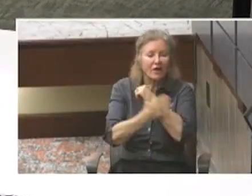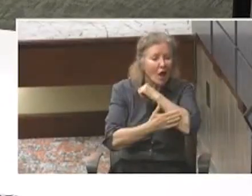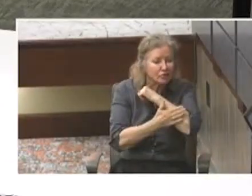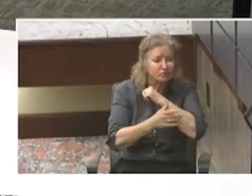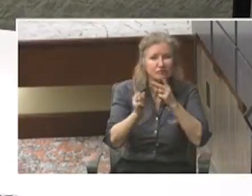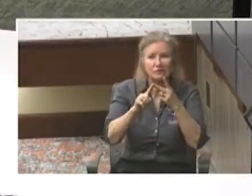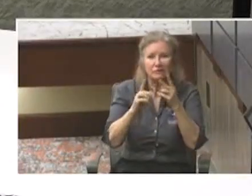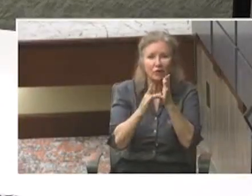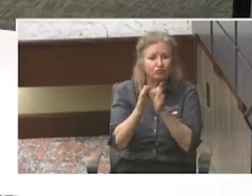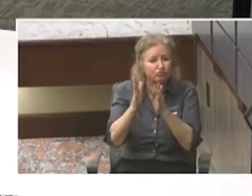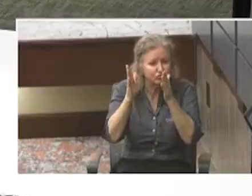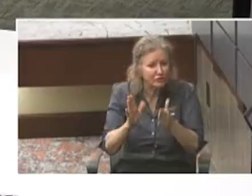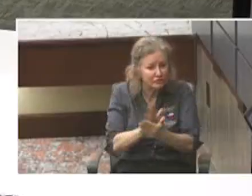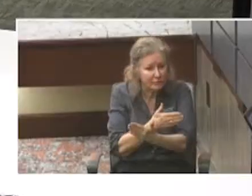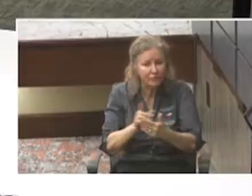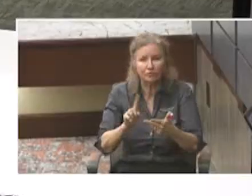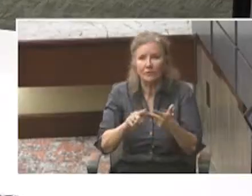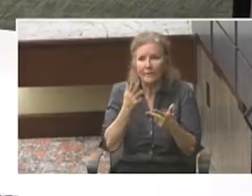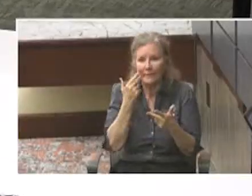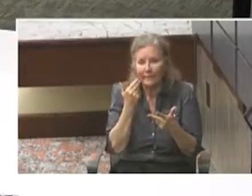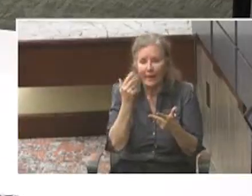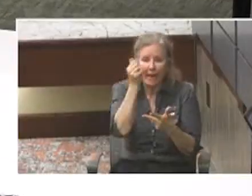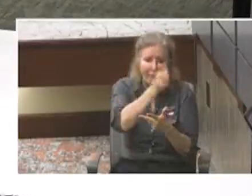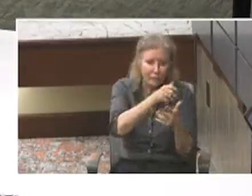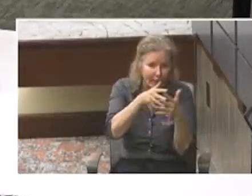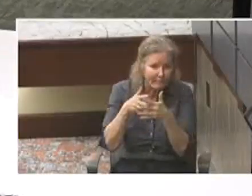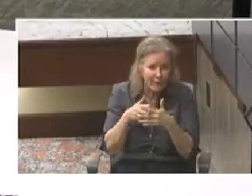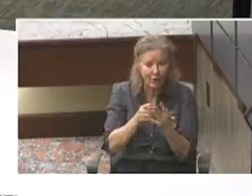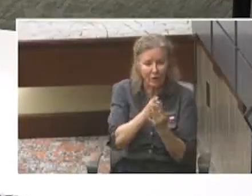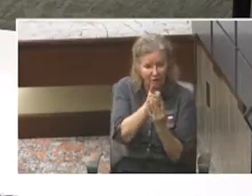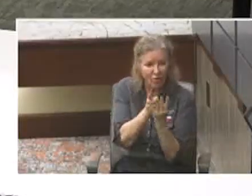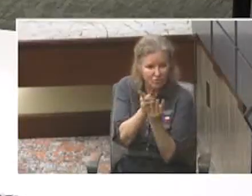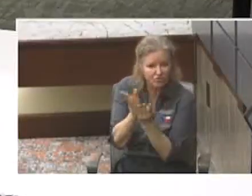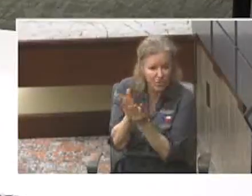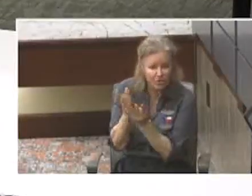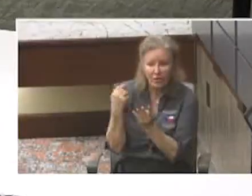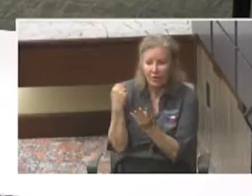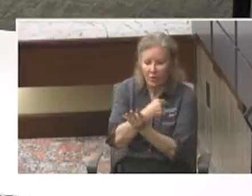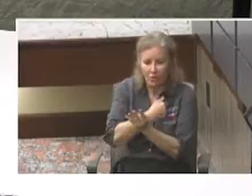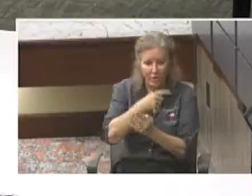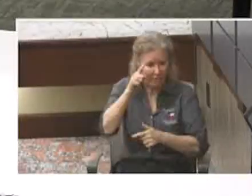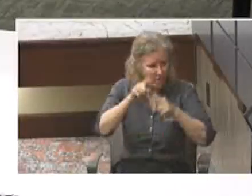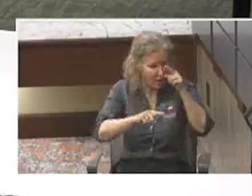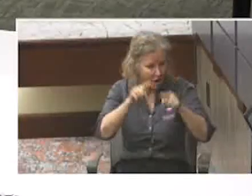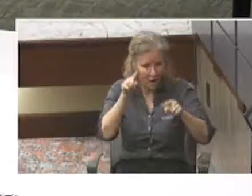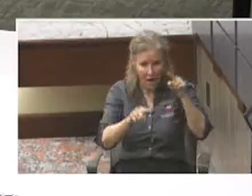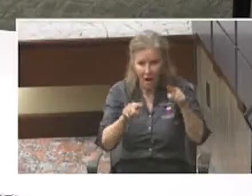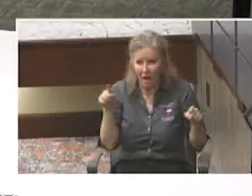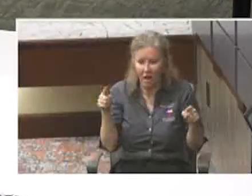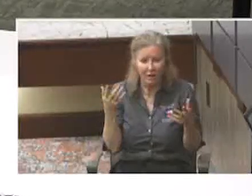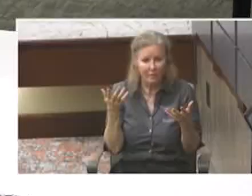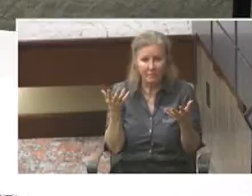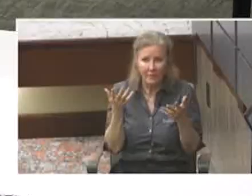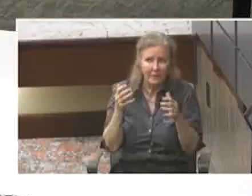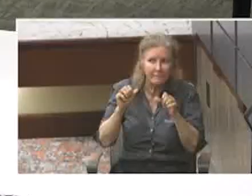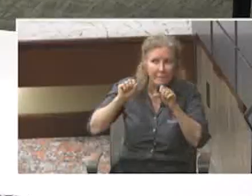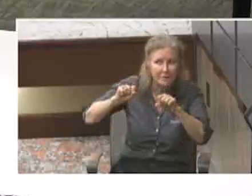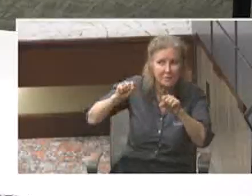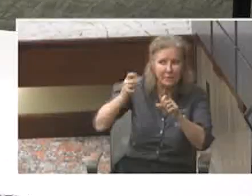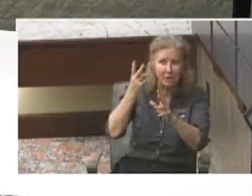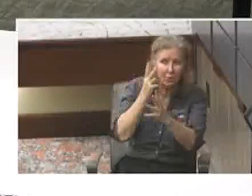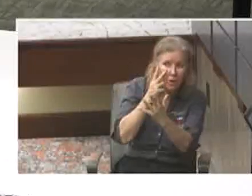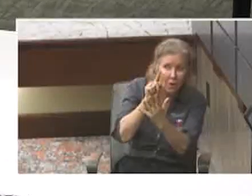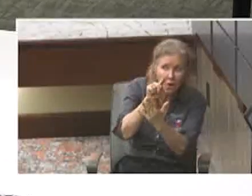the Hispanic, African American genres. We have a wide range of prospects that we're looking at,